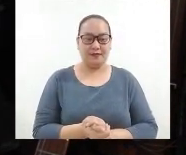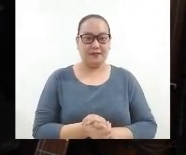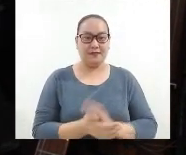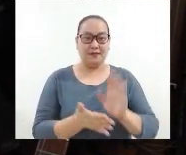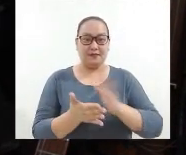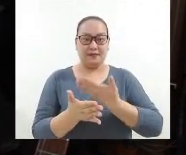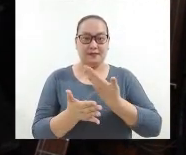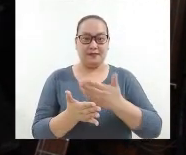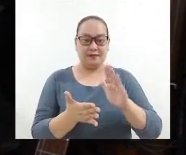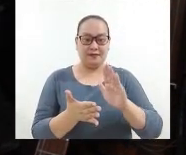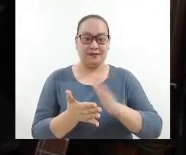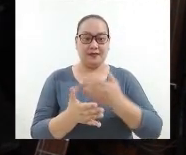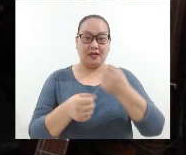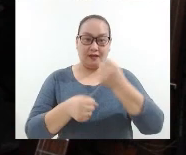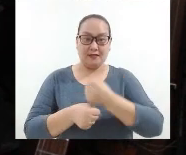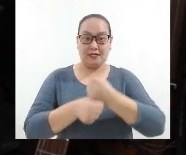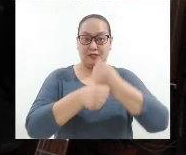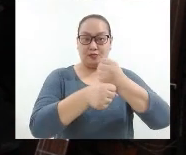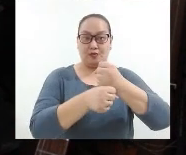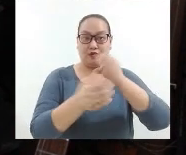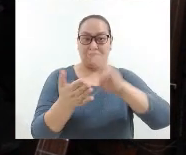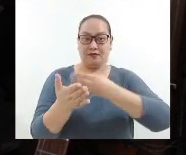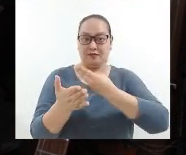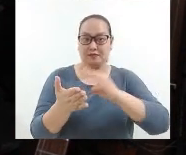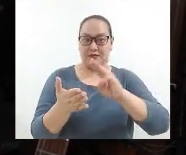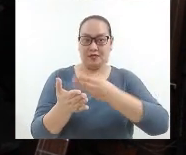And they support the melody.